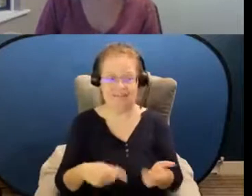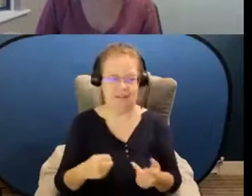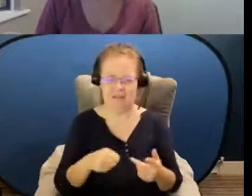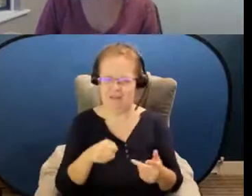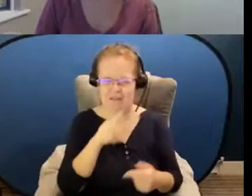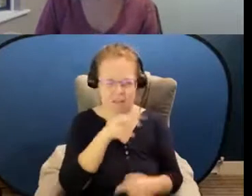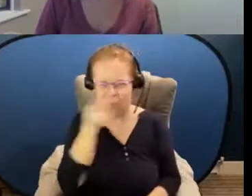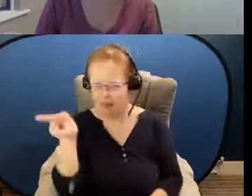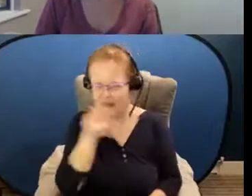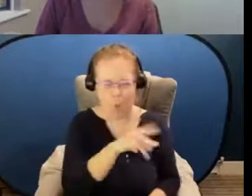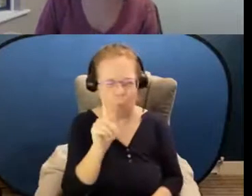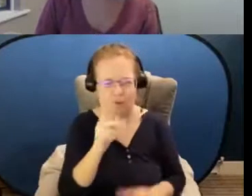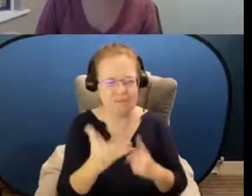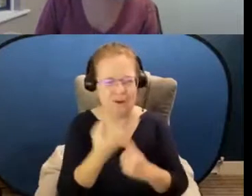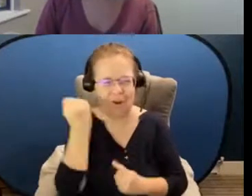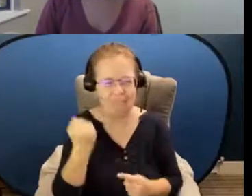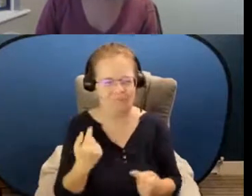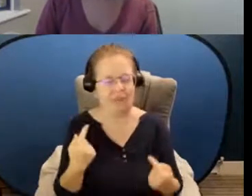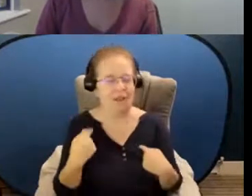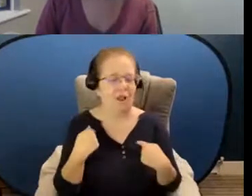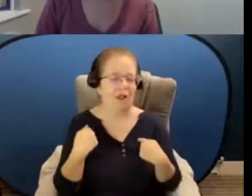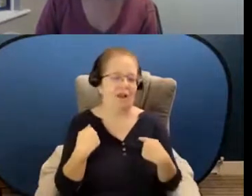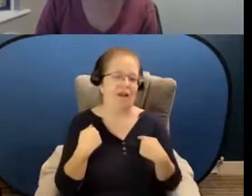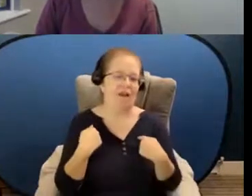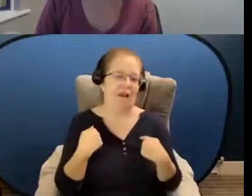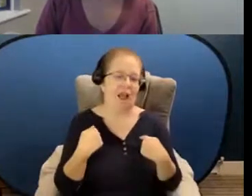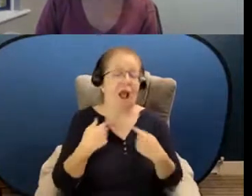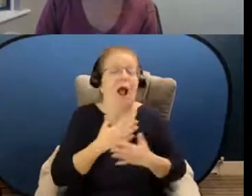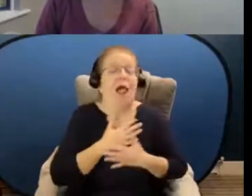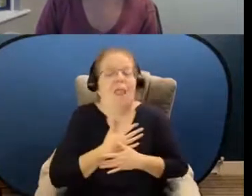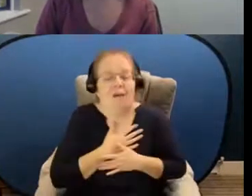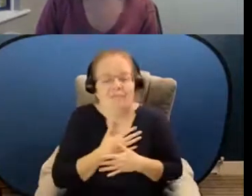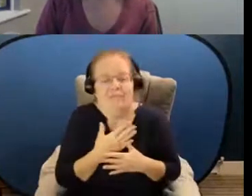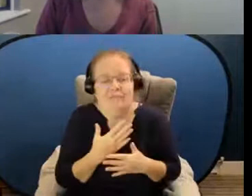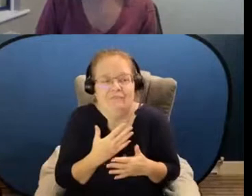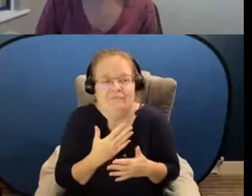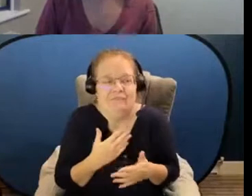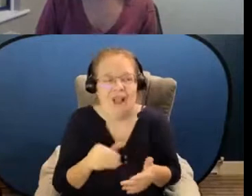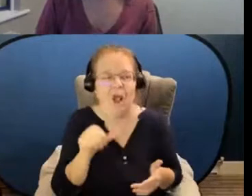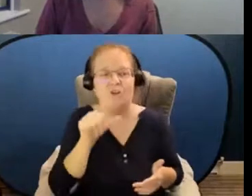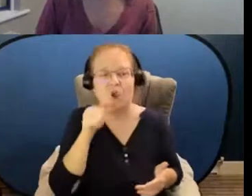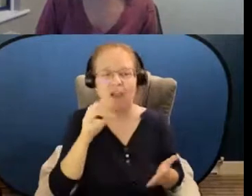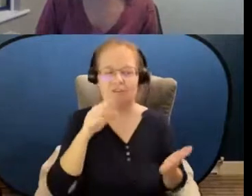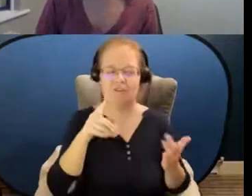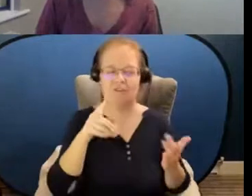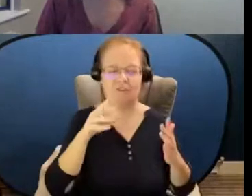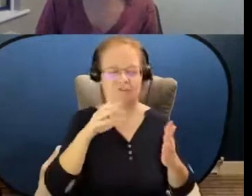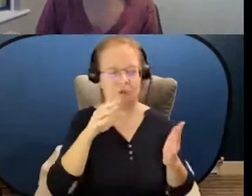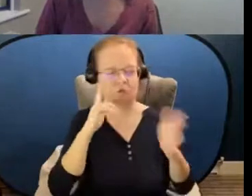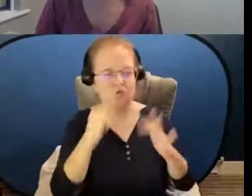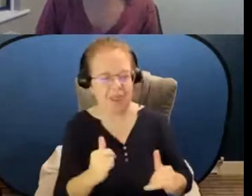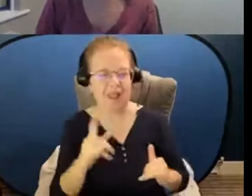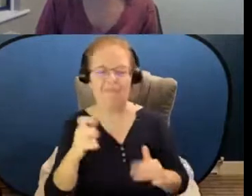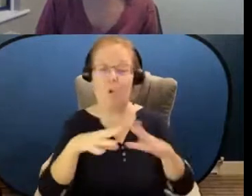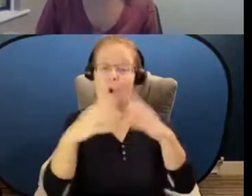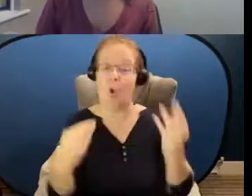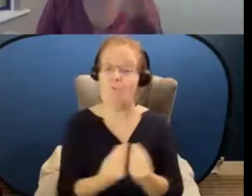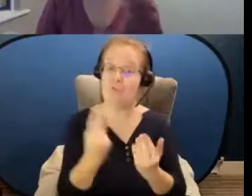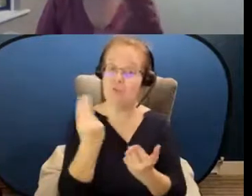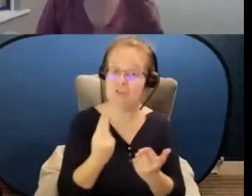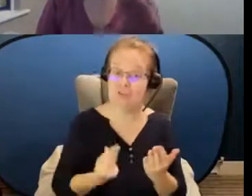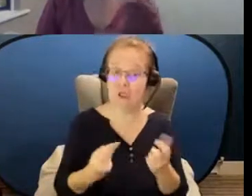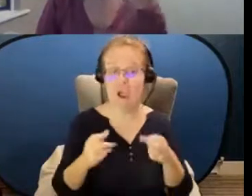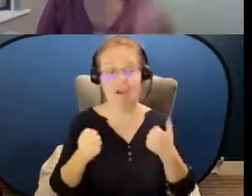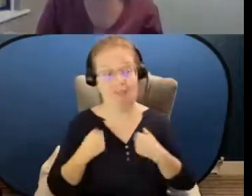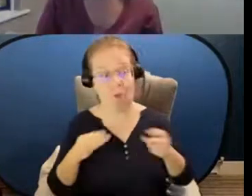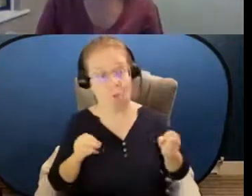really accomplishing it? And sometimes we get wrapped up in it. So I love it as a nice check for our overall design and that approach